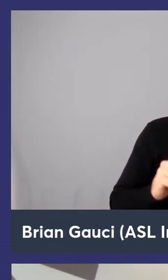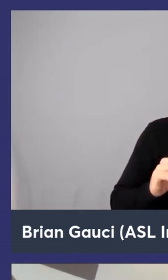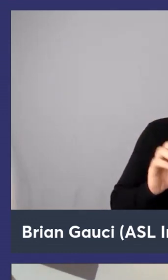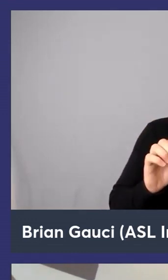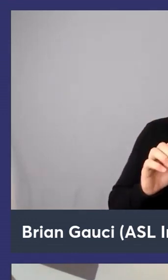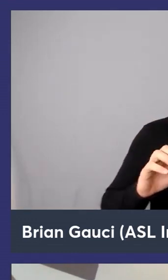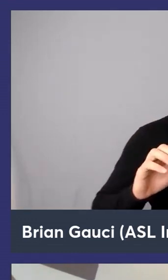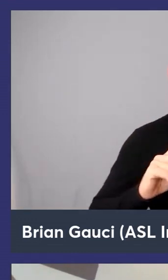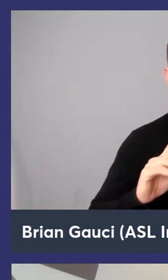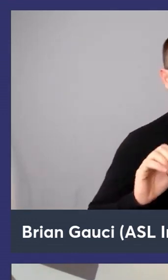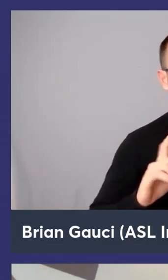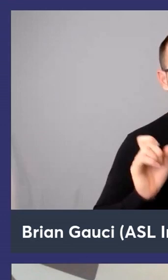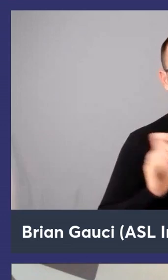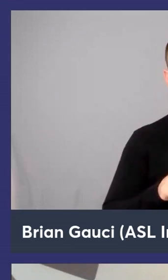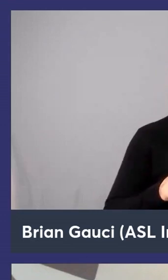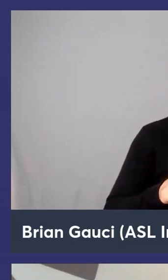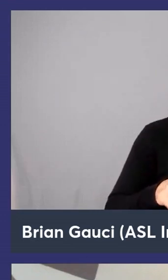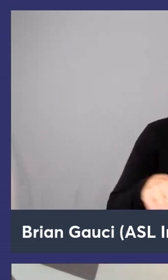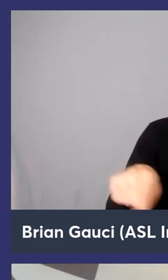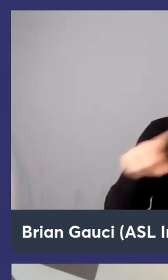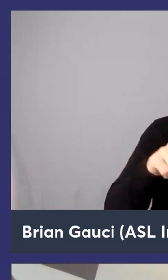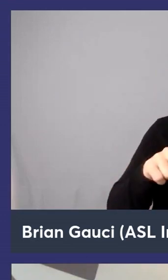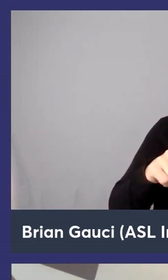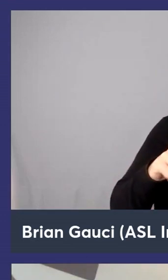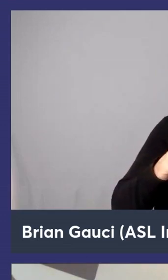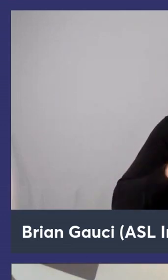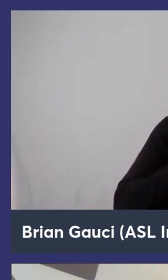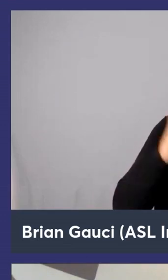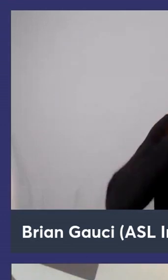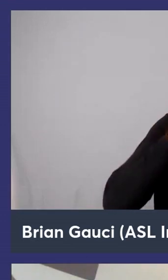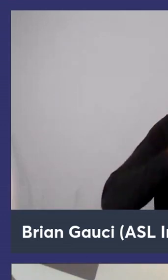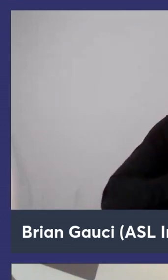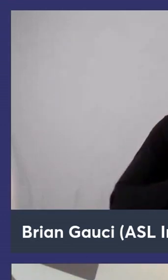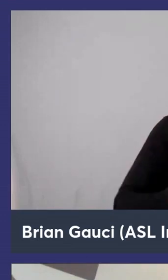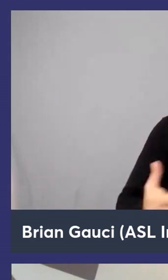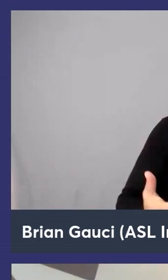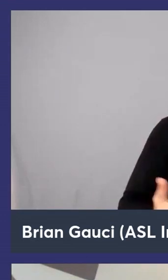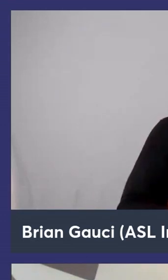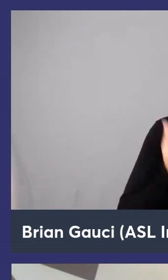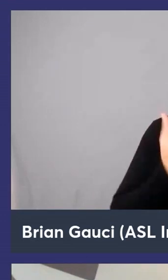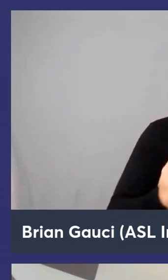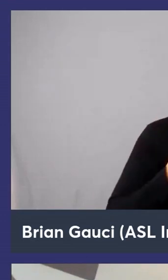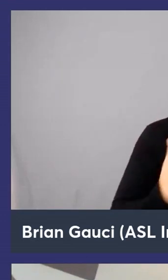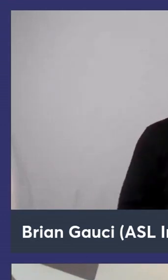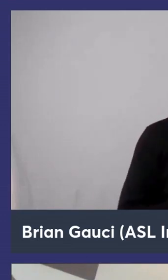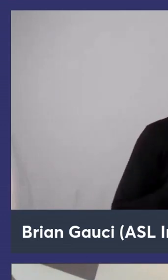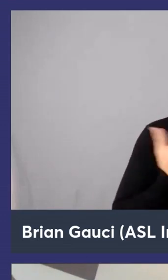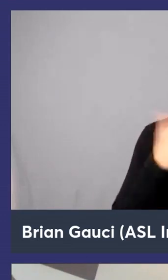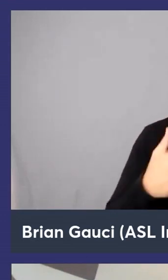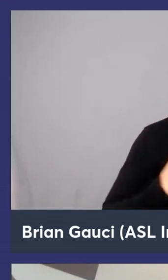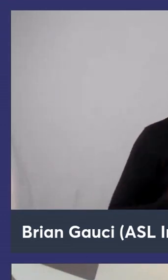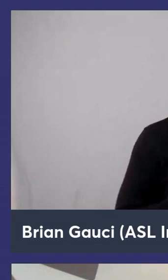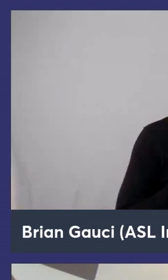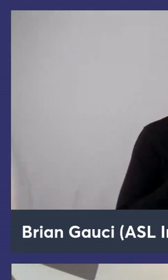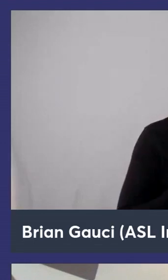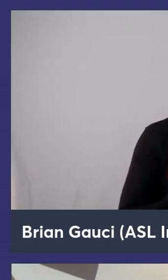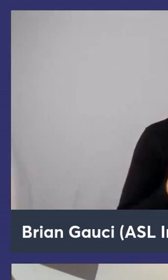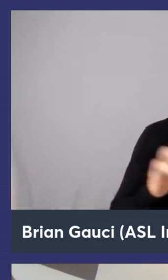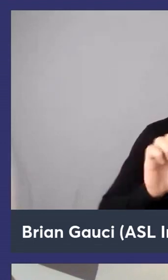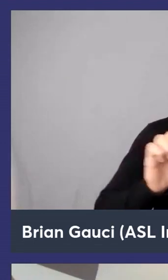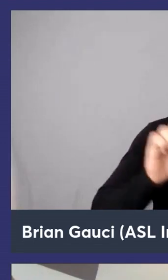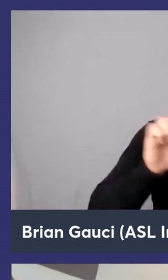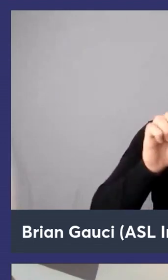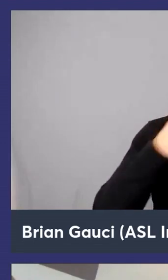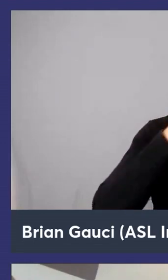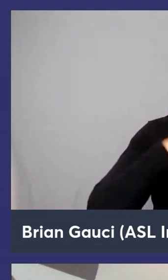familiar with the service and maybe hearing about it for the first time, if you were stuck in an elevator and had to tell me what it was, what would it be?